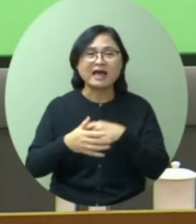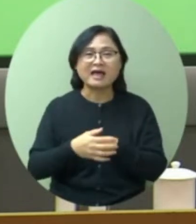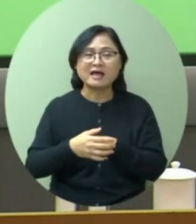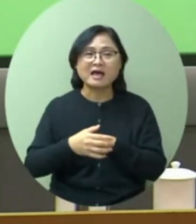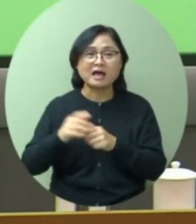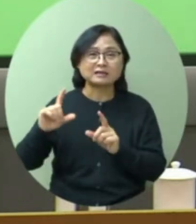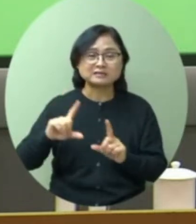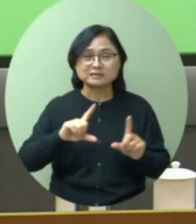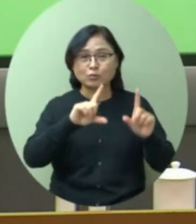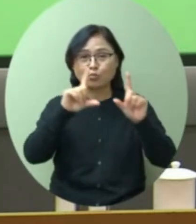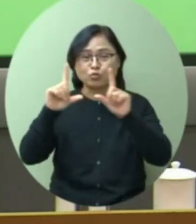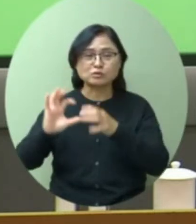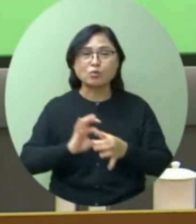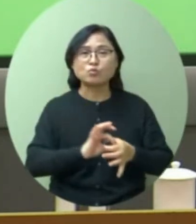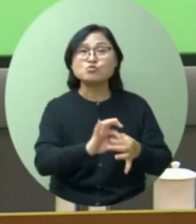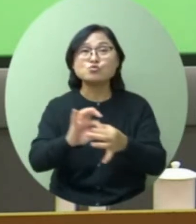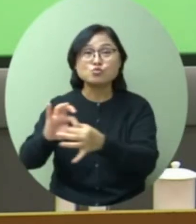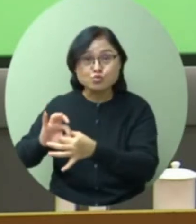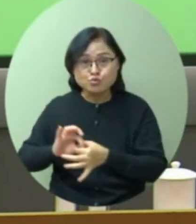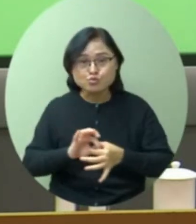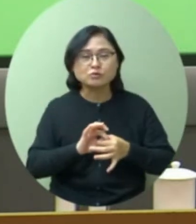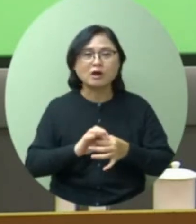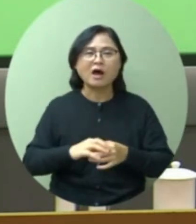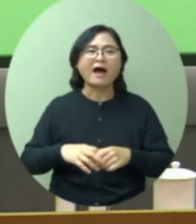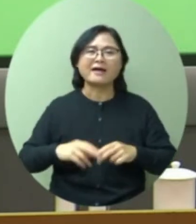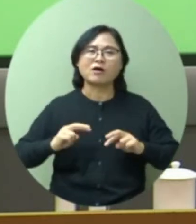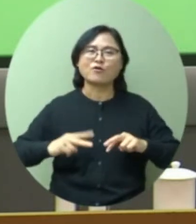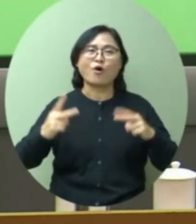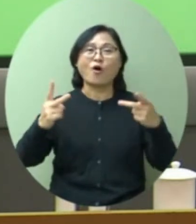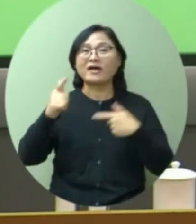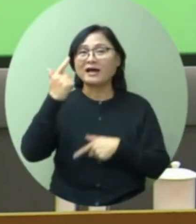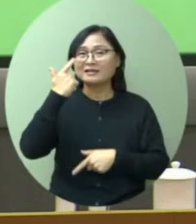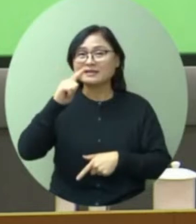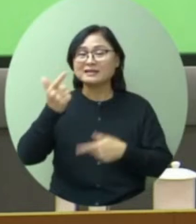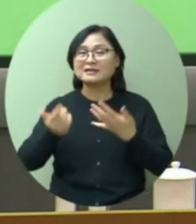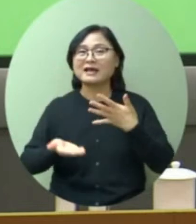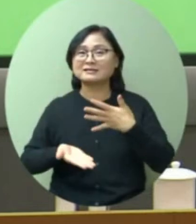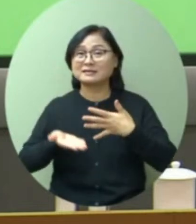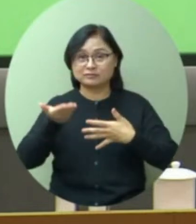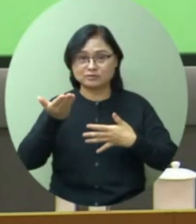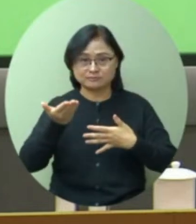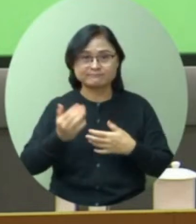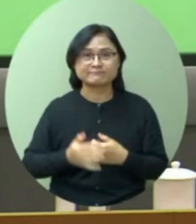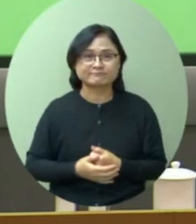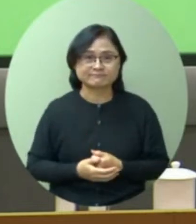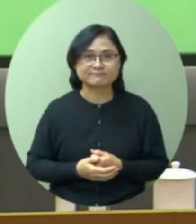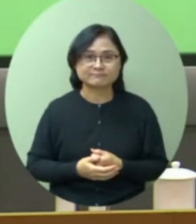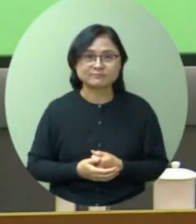That's an example of reform. It will be a new growth point.